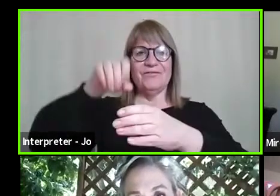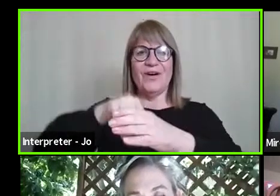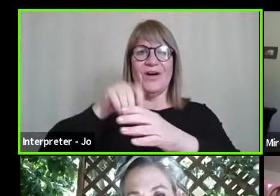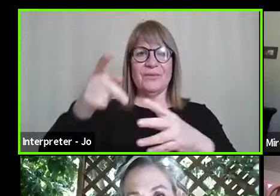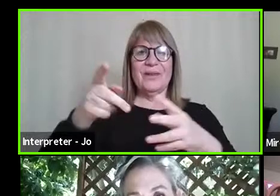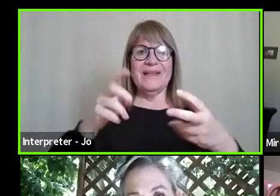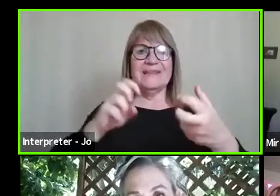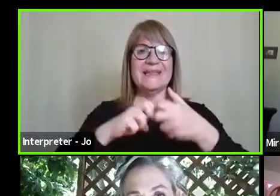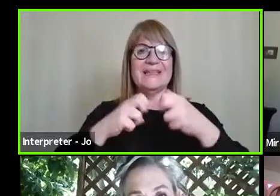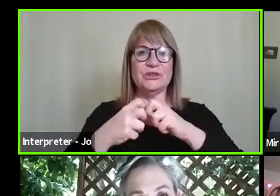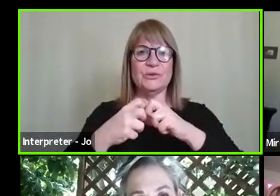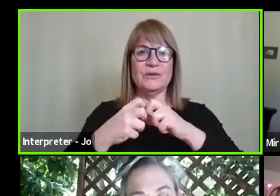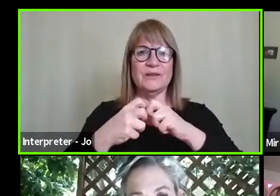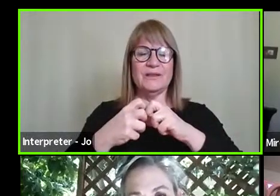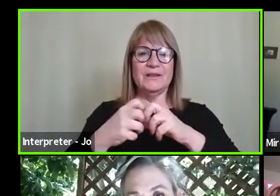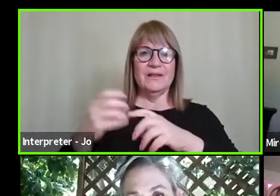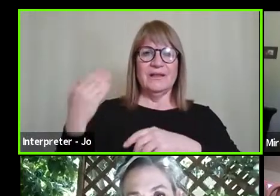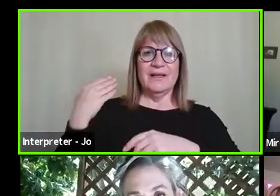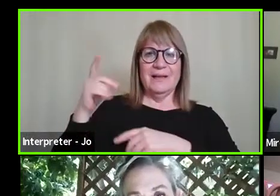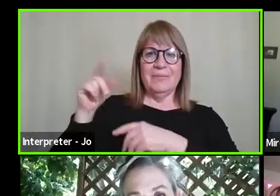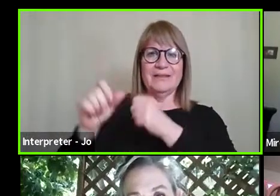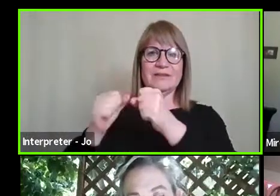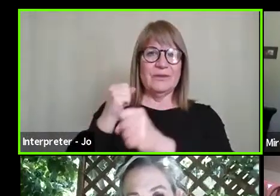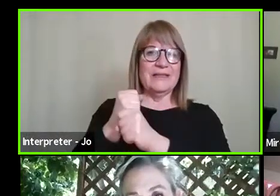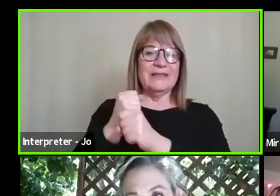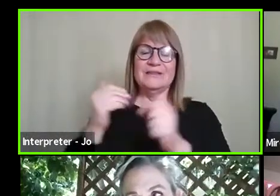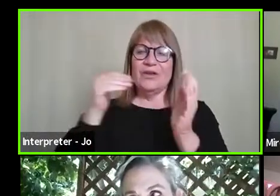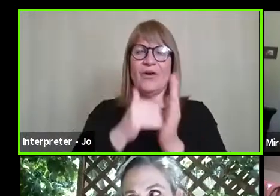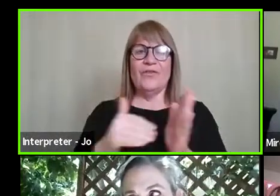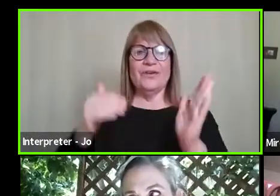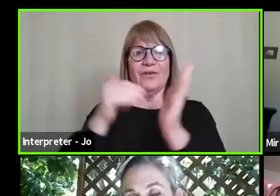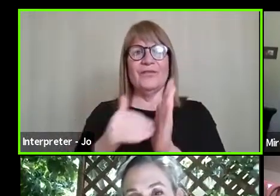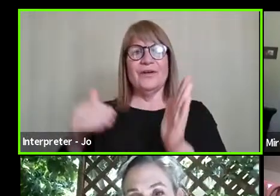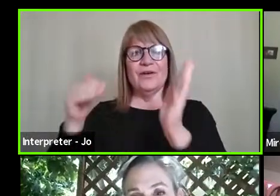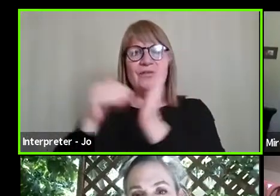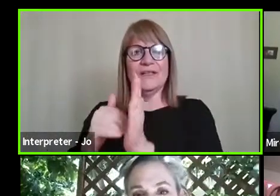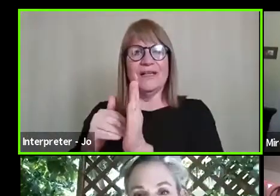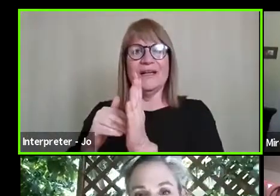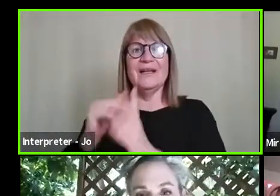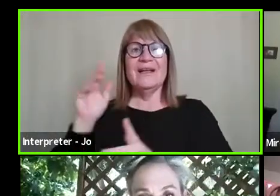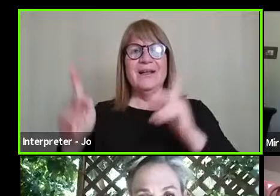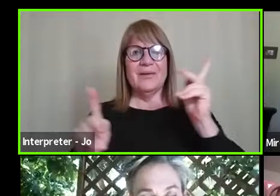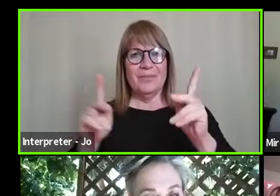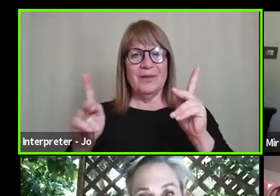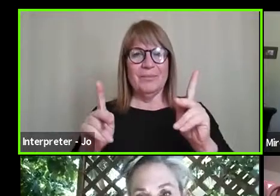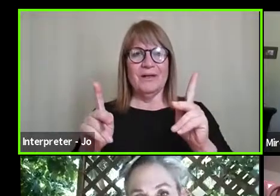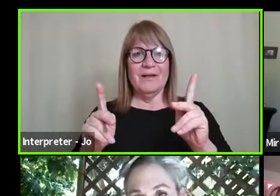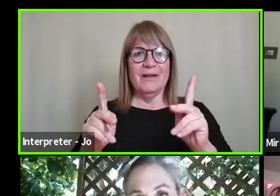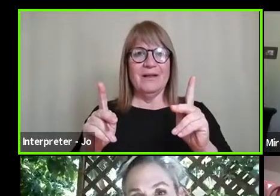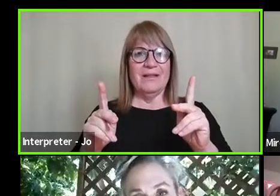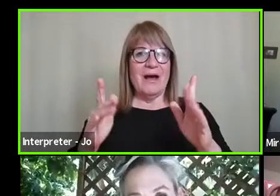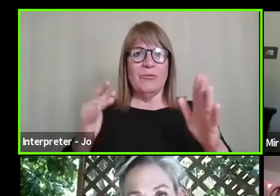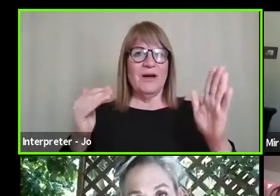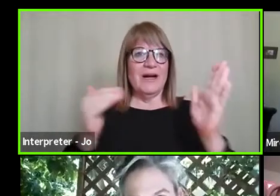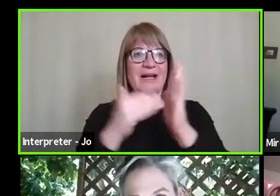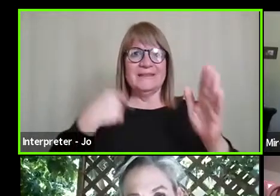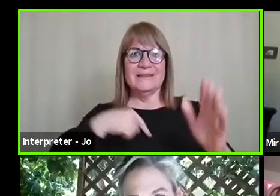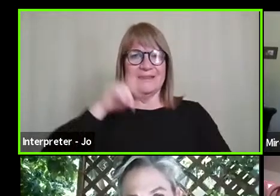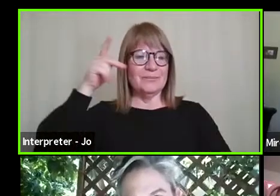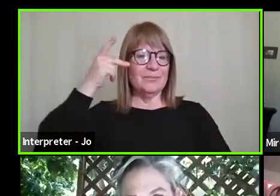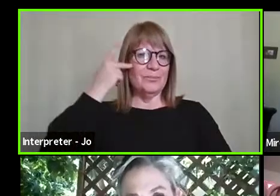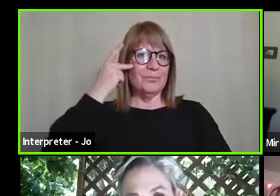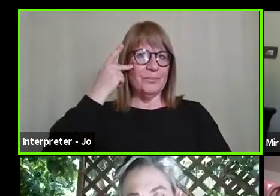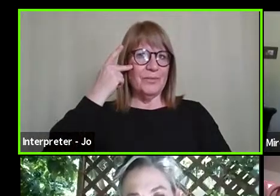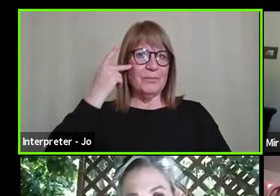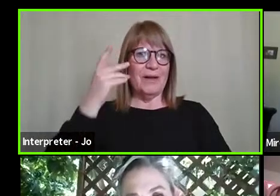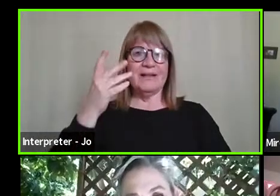know over the last 20 years there's been over and over and over again people who have been political opponents are now evangelists on